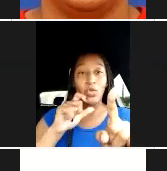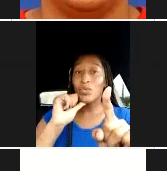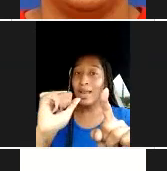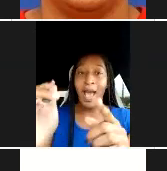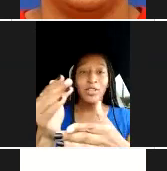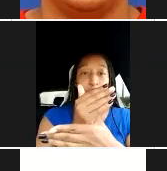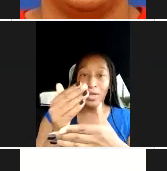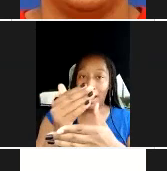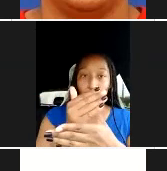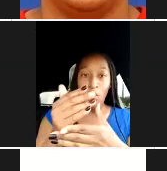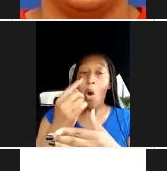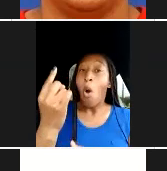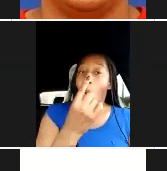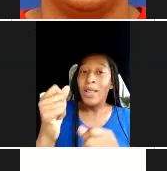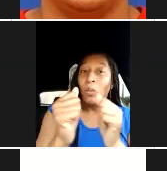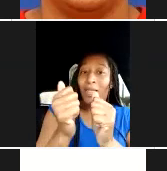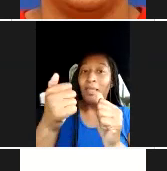discussion?